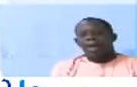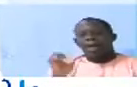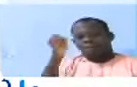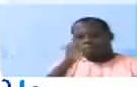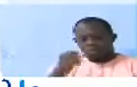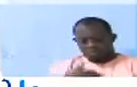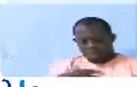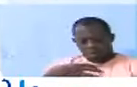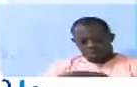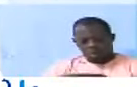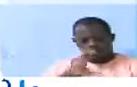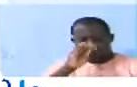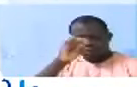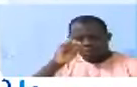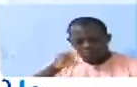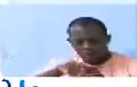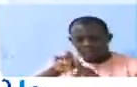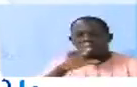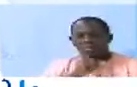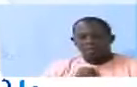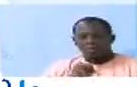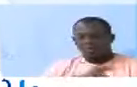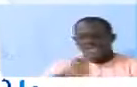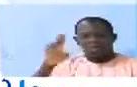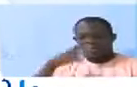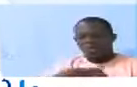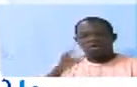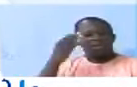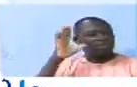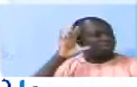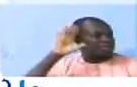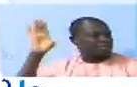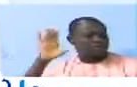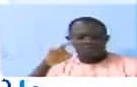Because I even wanted to talk to him, but he didn't even want to listen to me.